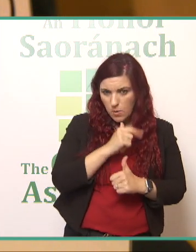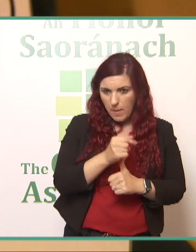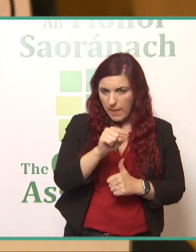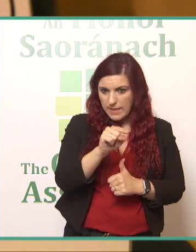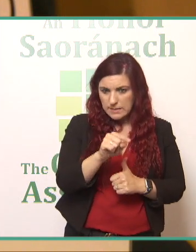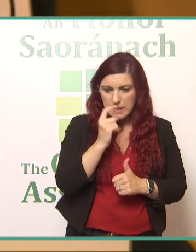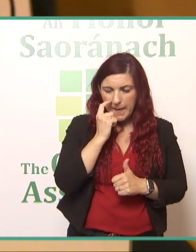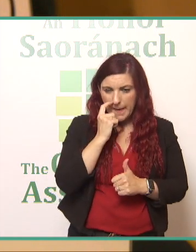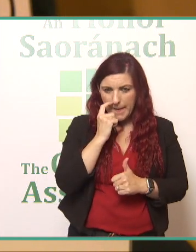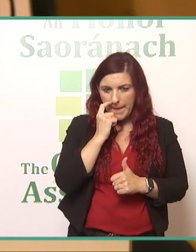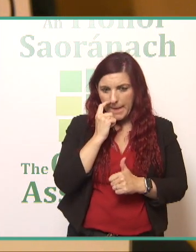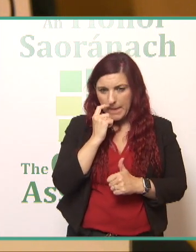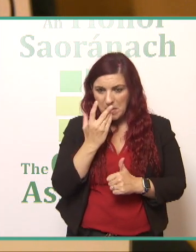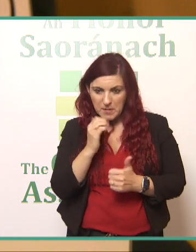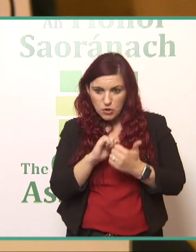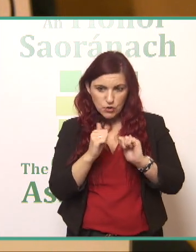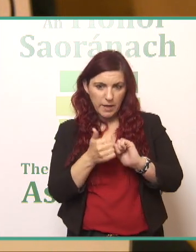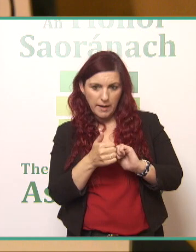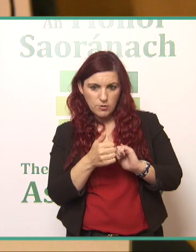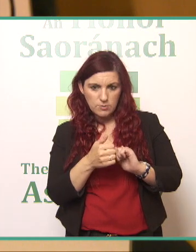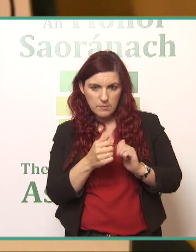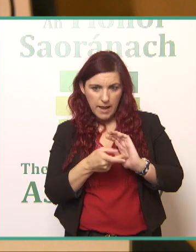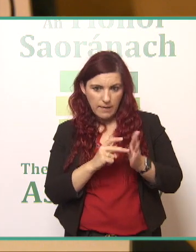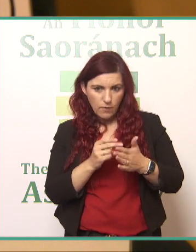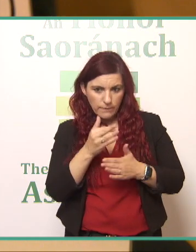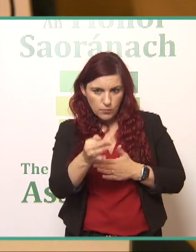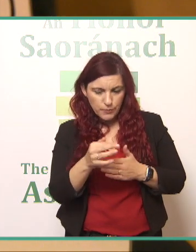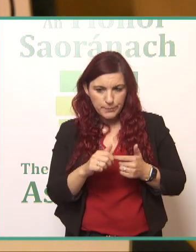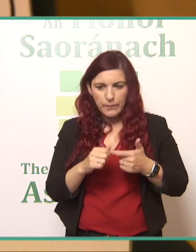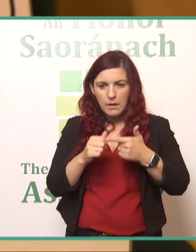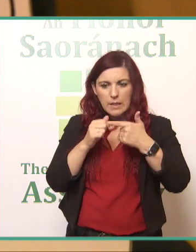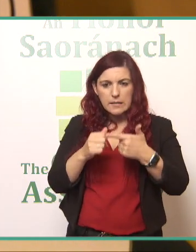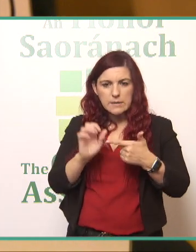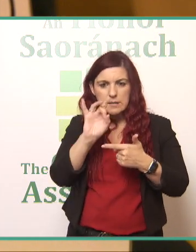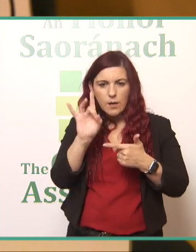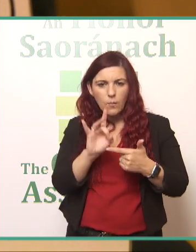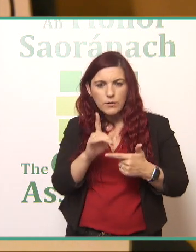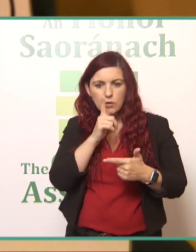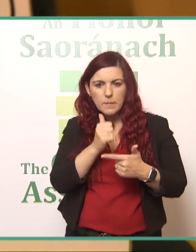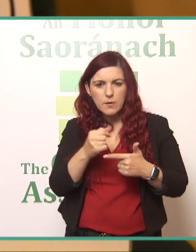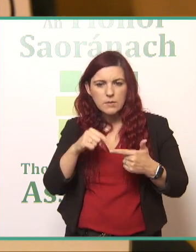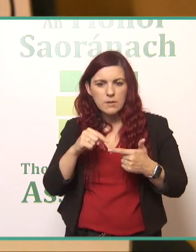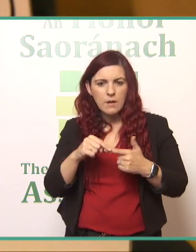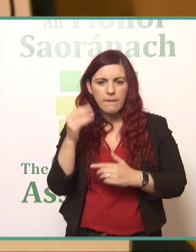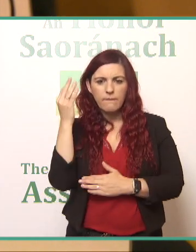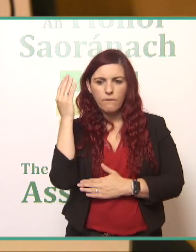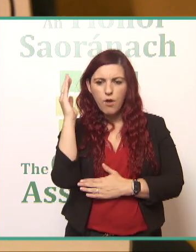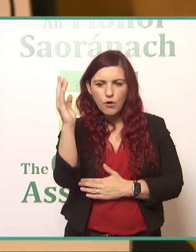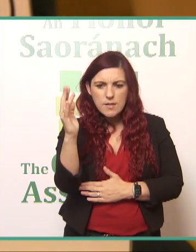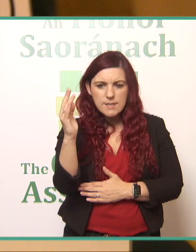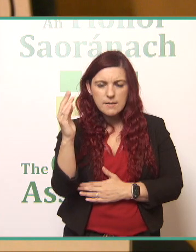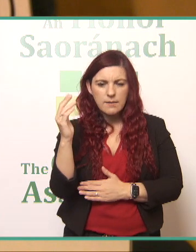and would there be a change on that in the future? The second question is on forests and